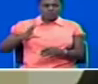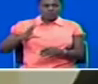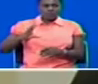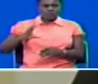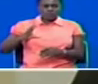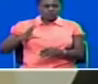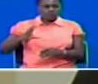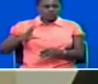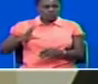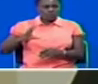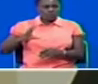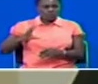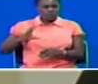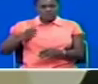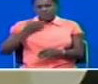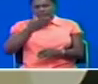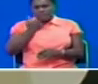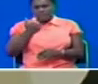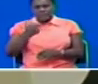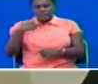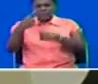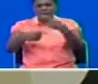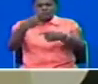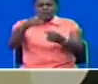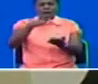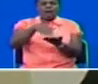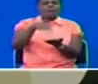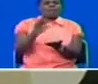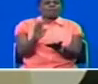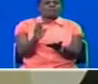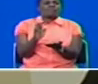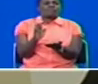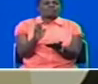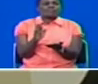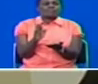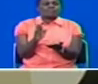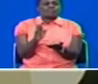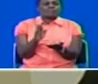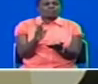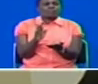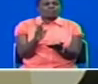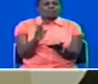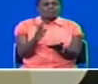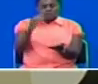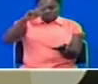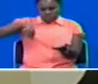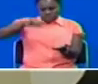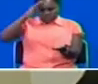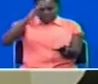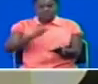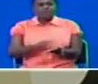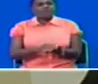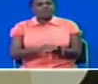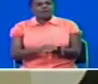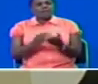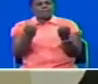behind. It would have moved miles and miles ahead, but kept us behind. And we believe a